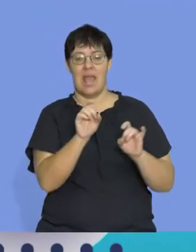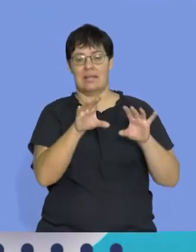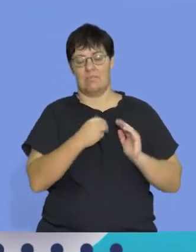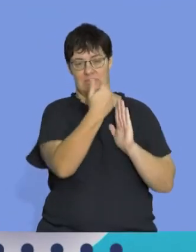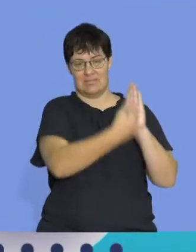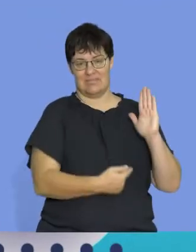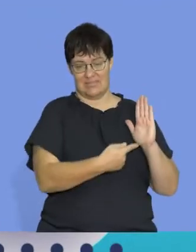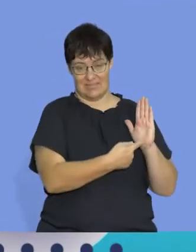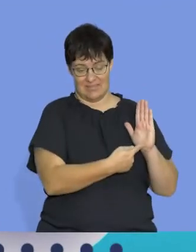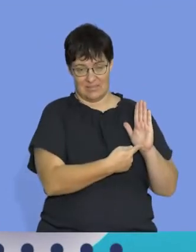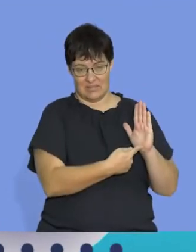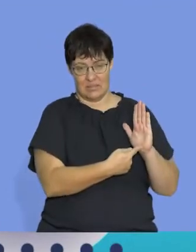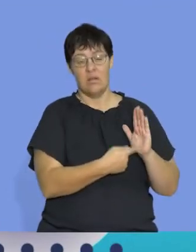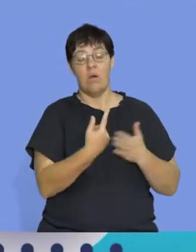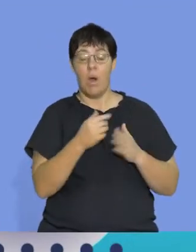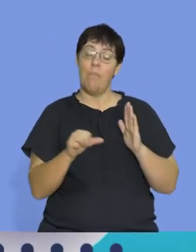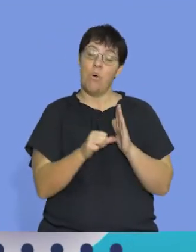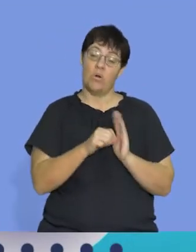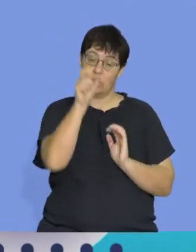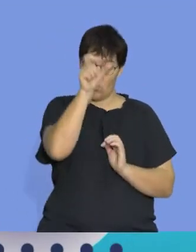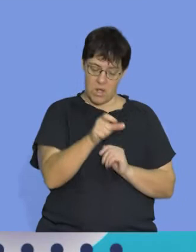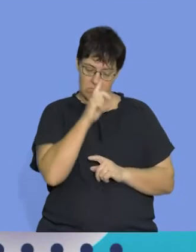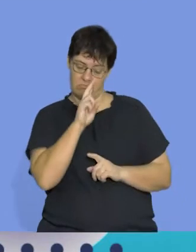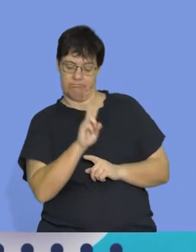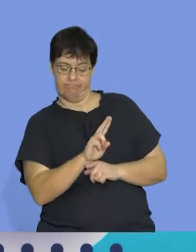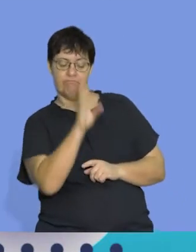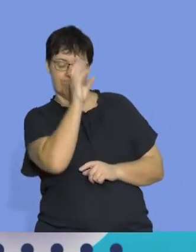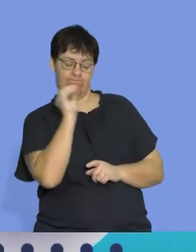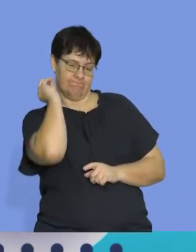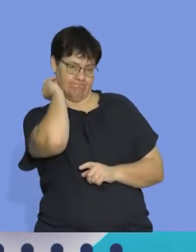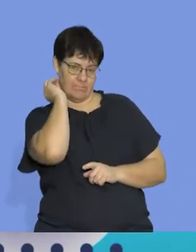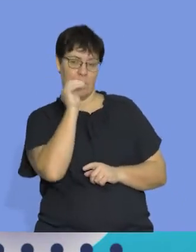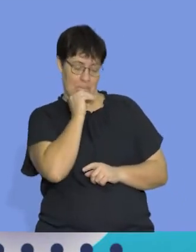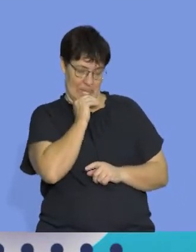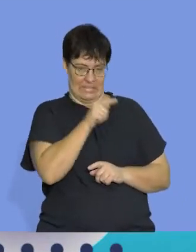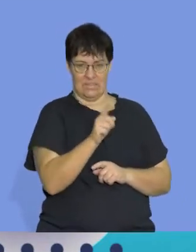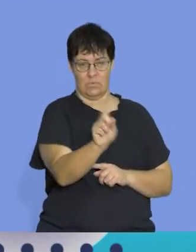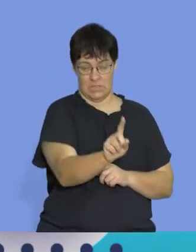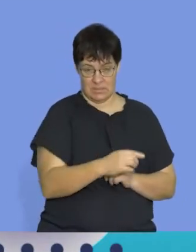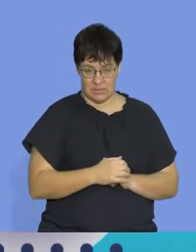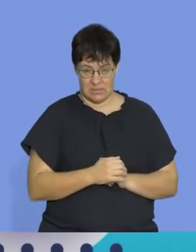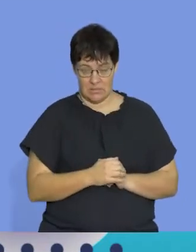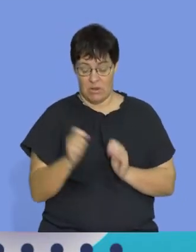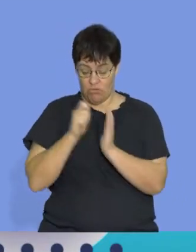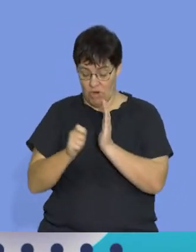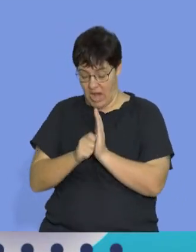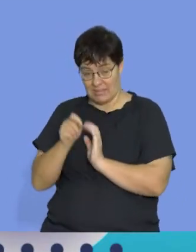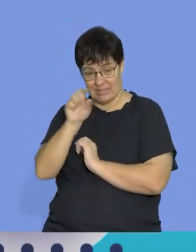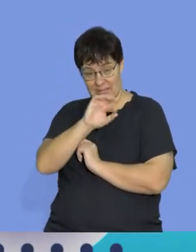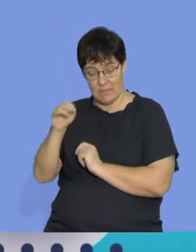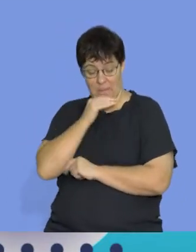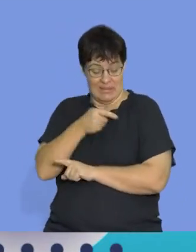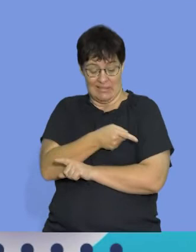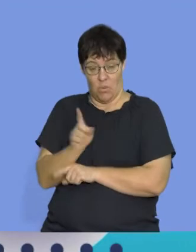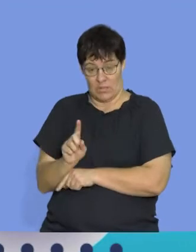guidelines. So take note of the keywords that make up a definition. And when you write that definition, go over